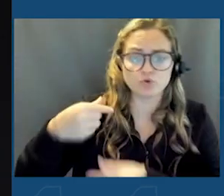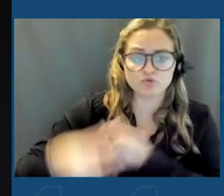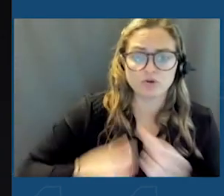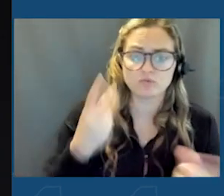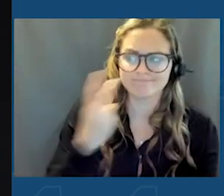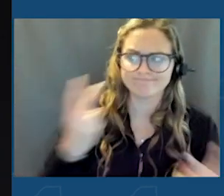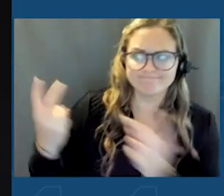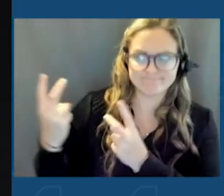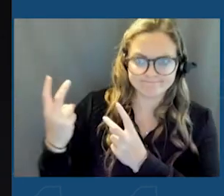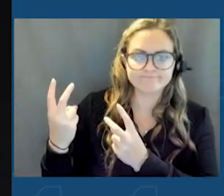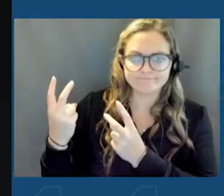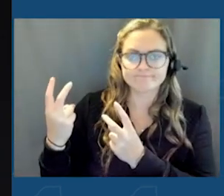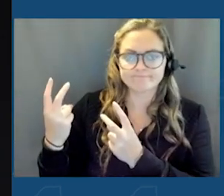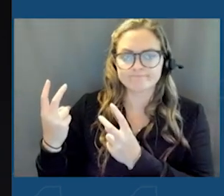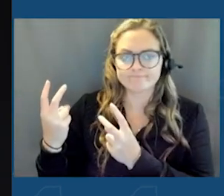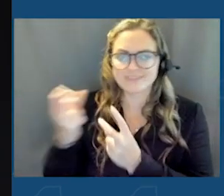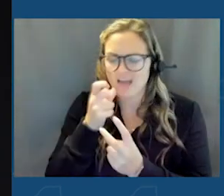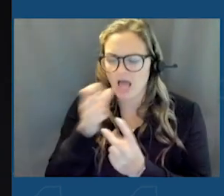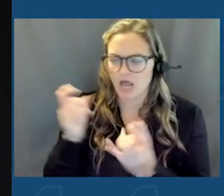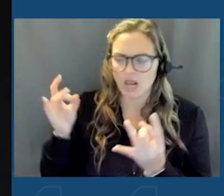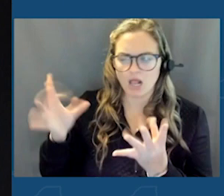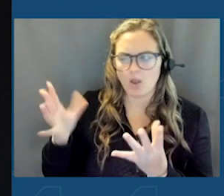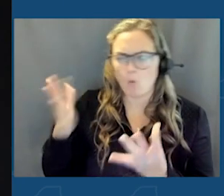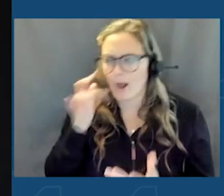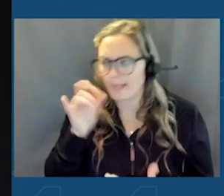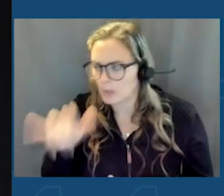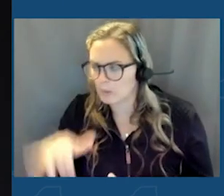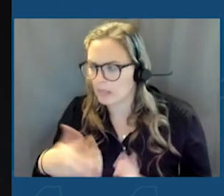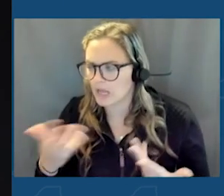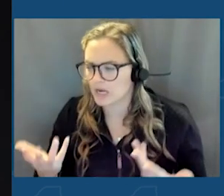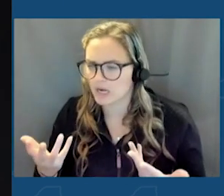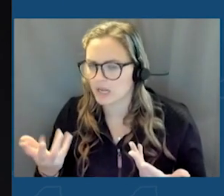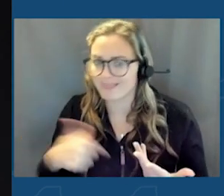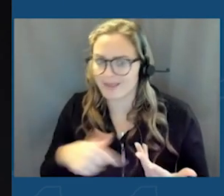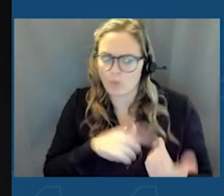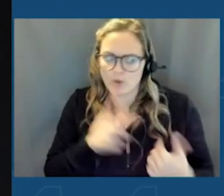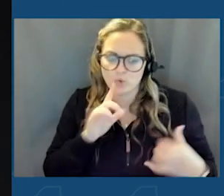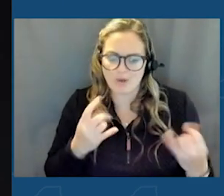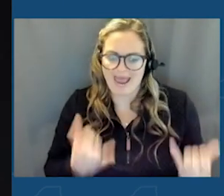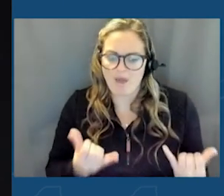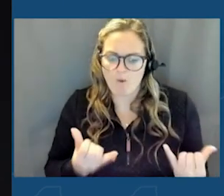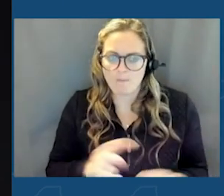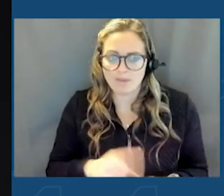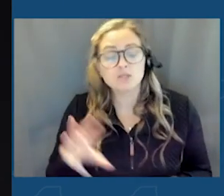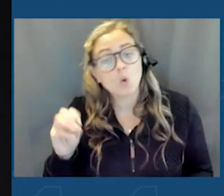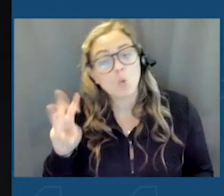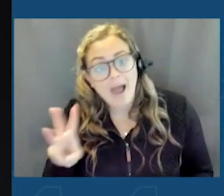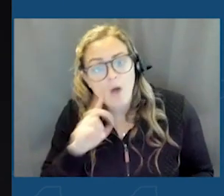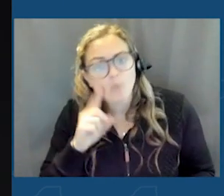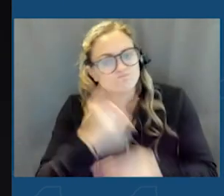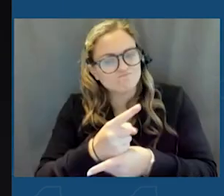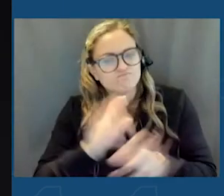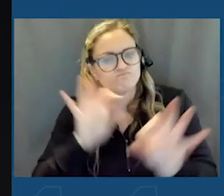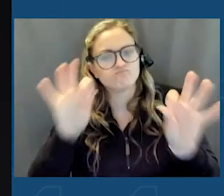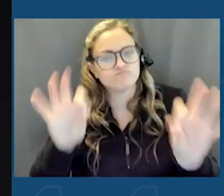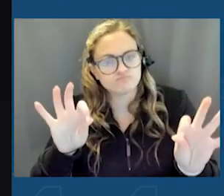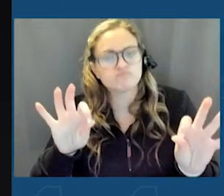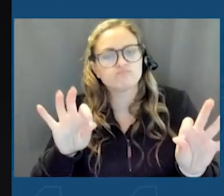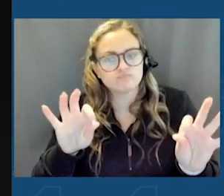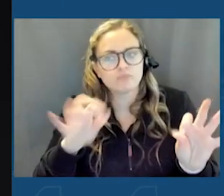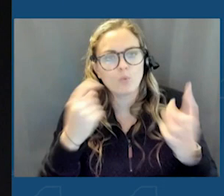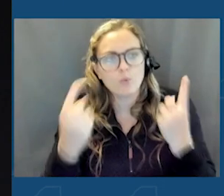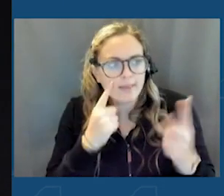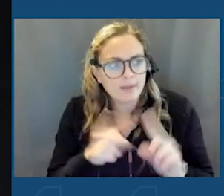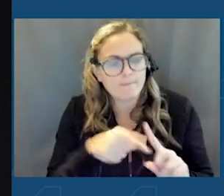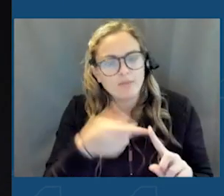us, not with disdain and say, why did they do that, like we look back, but they say, wow, they got it right. They were forward thinking, they